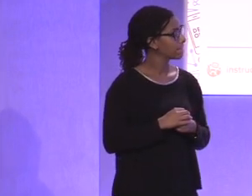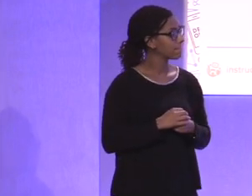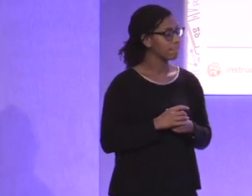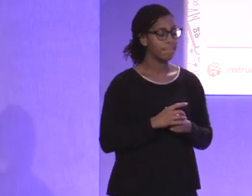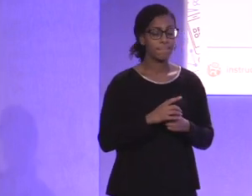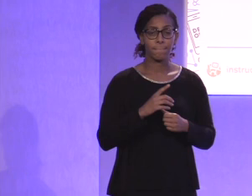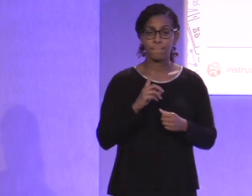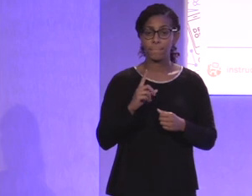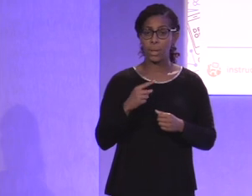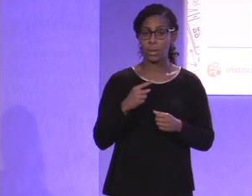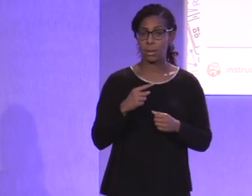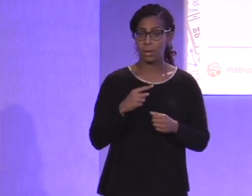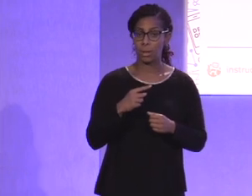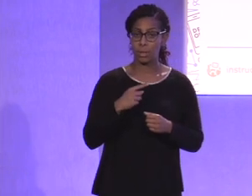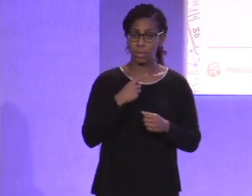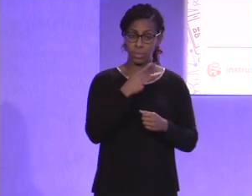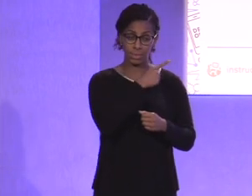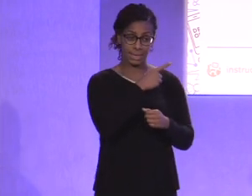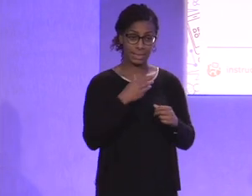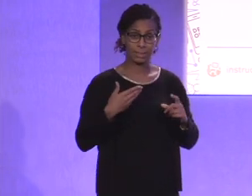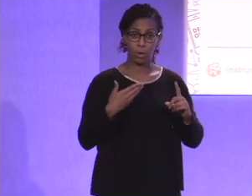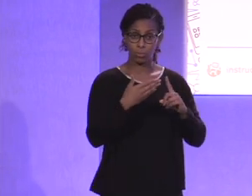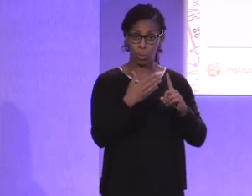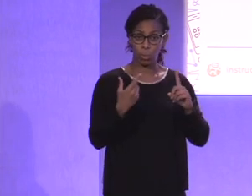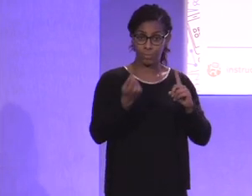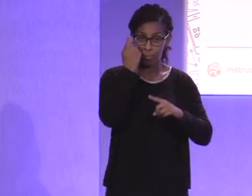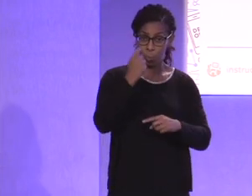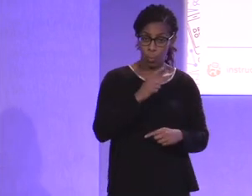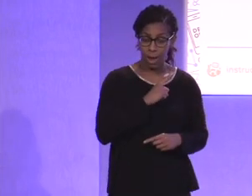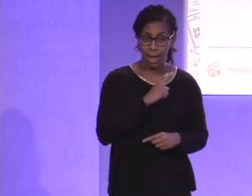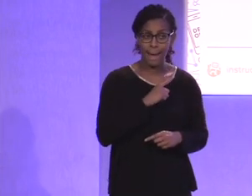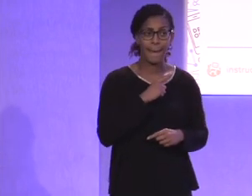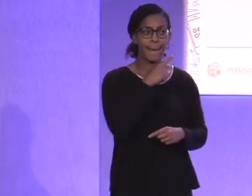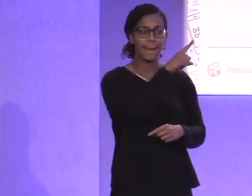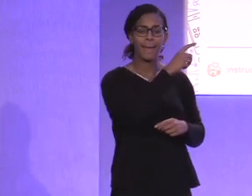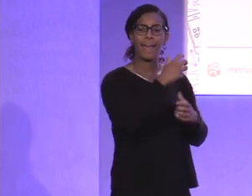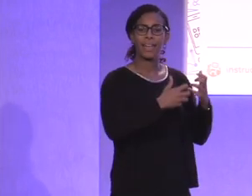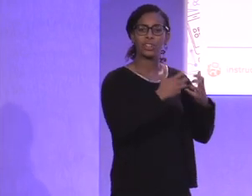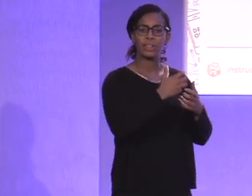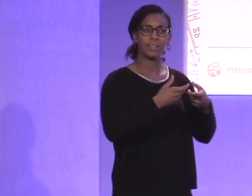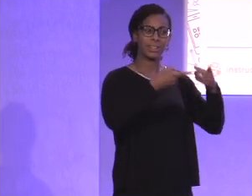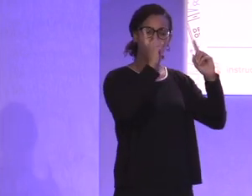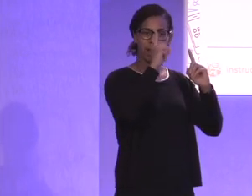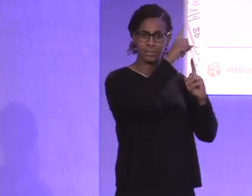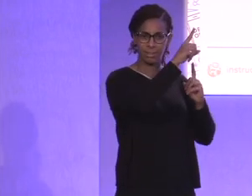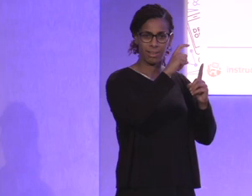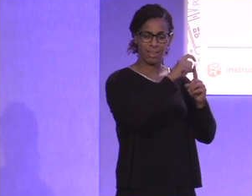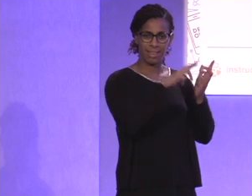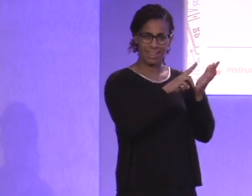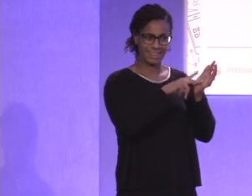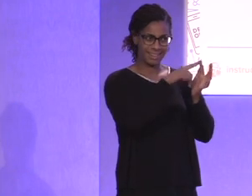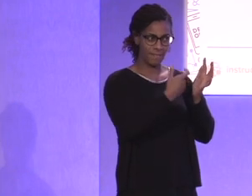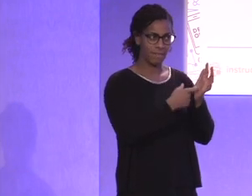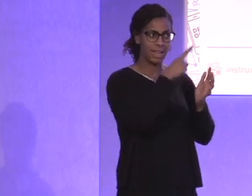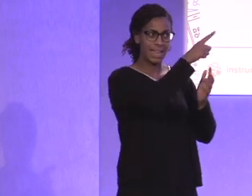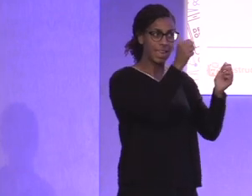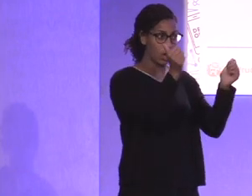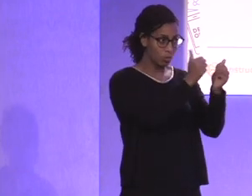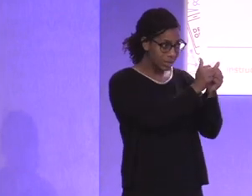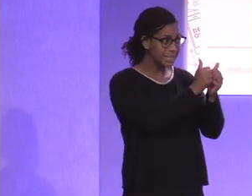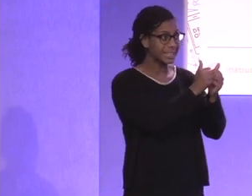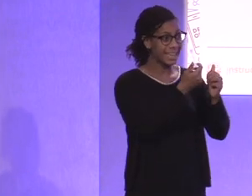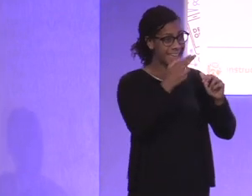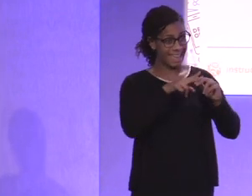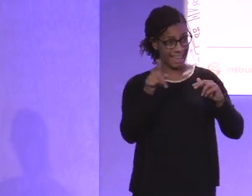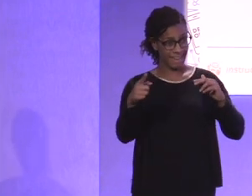engineering director in Denver, Mark, had not committed to stopping deployments when we agreed that